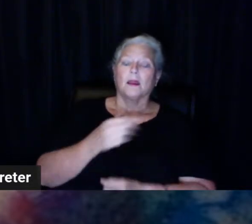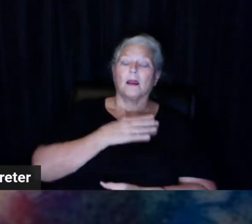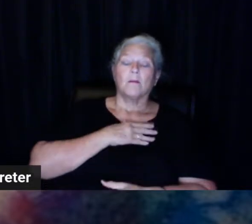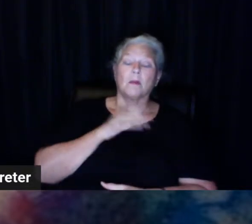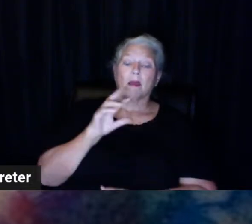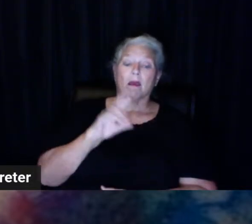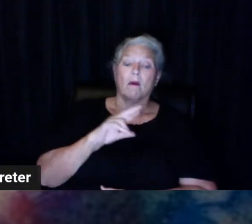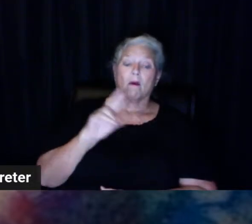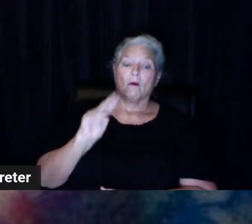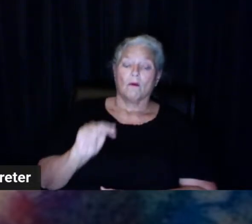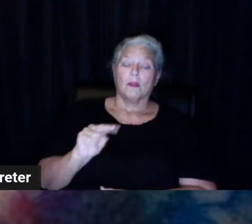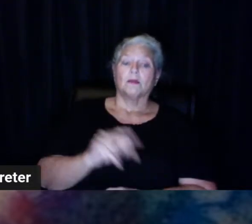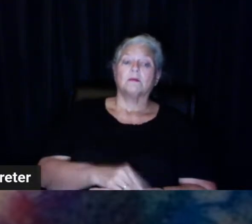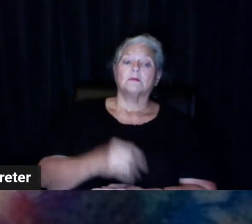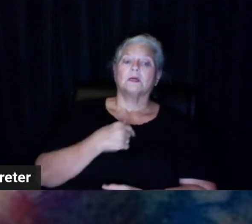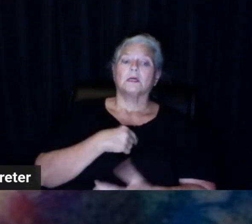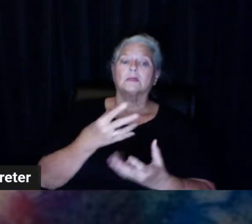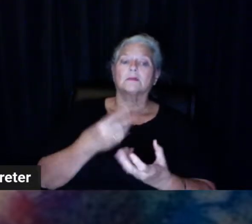possibly go to law school,